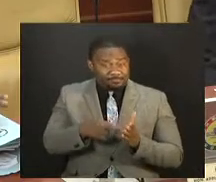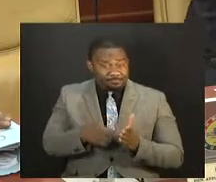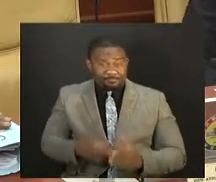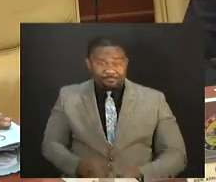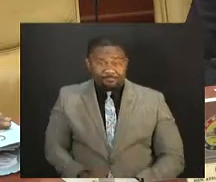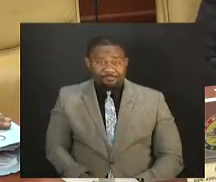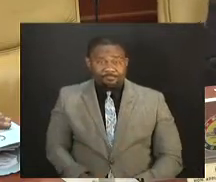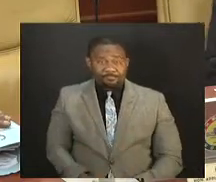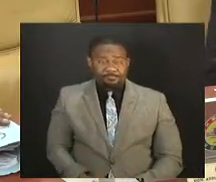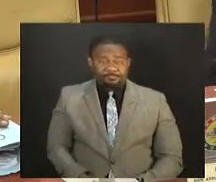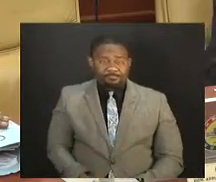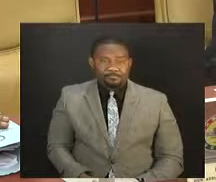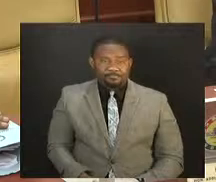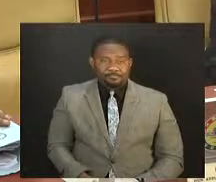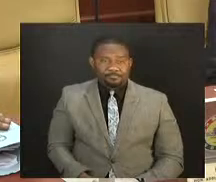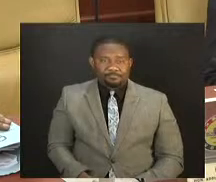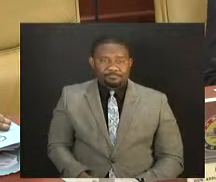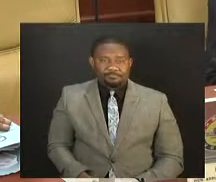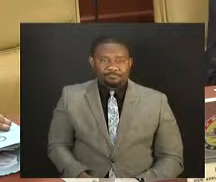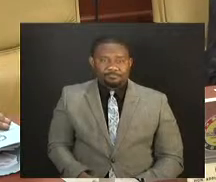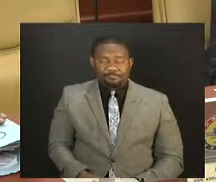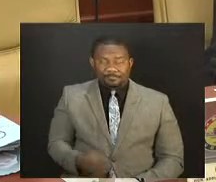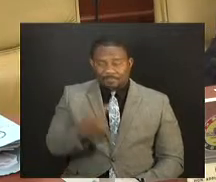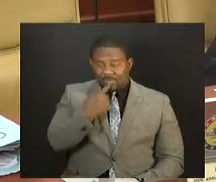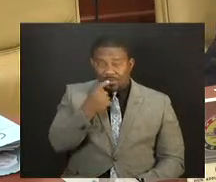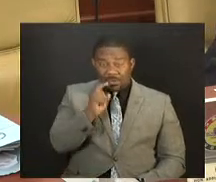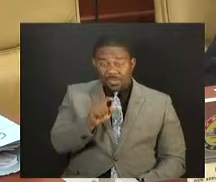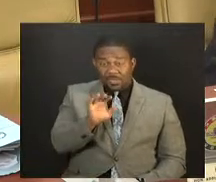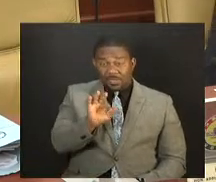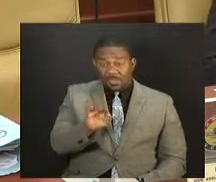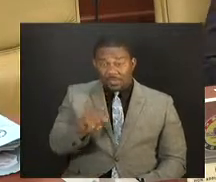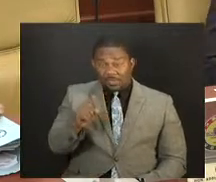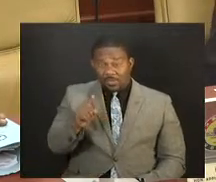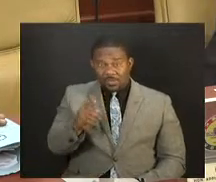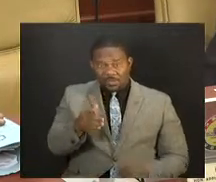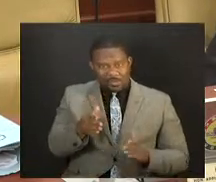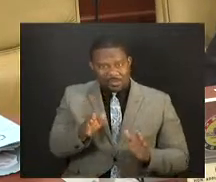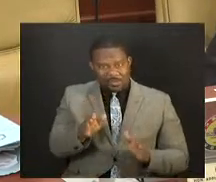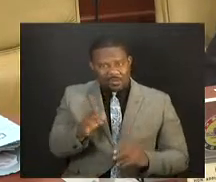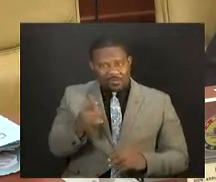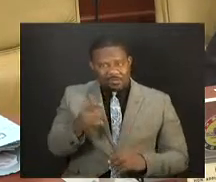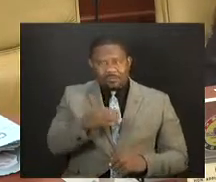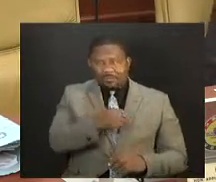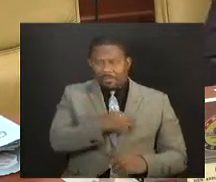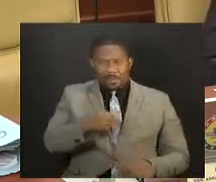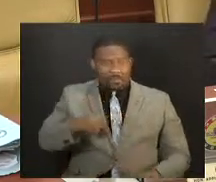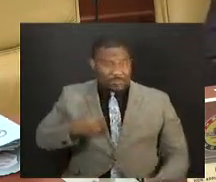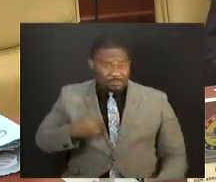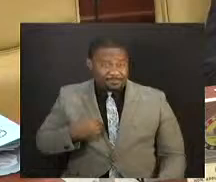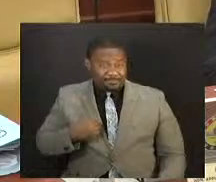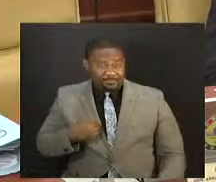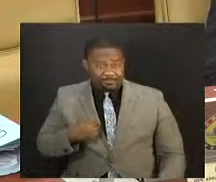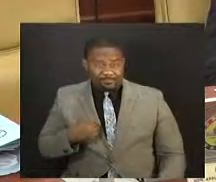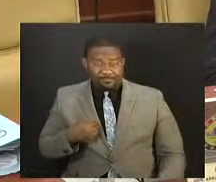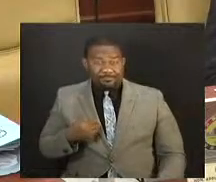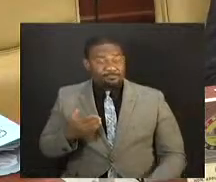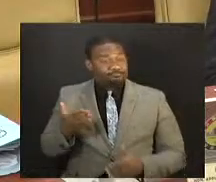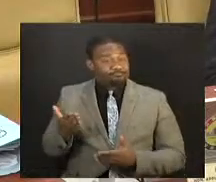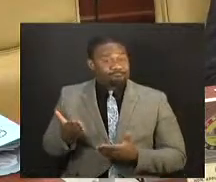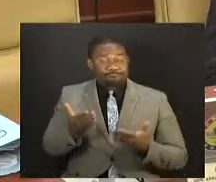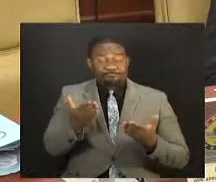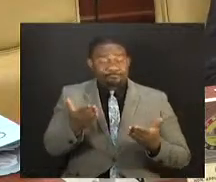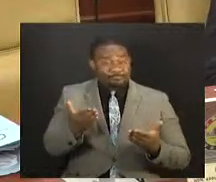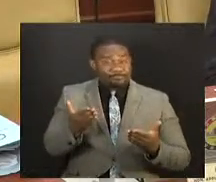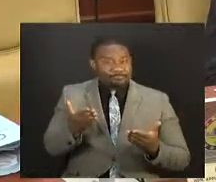Order 91 of our rules allow a member to bring up an issue of